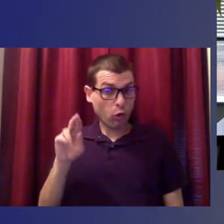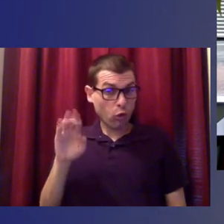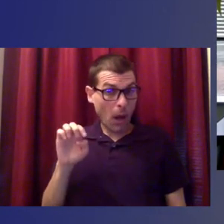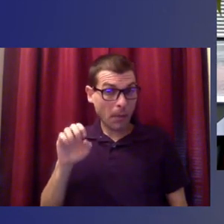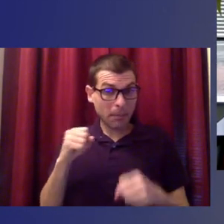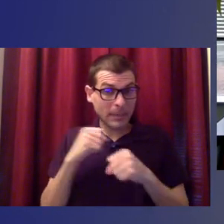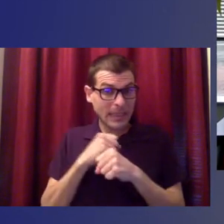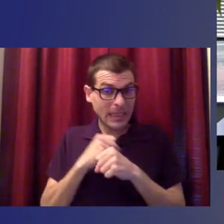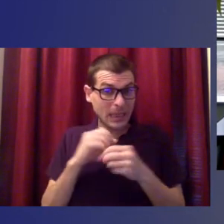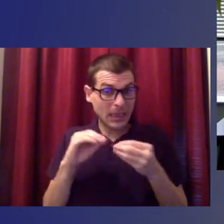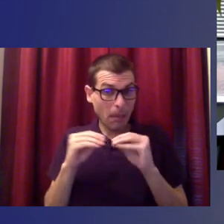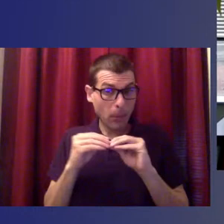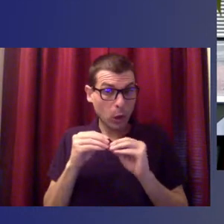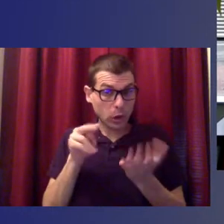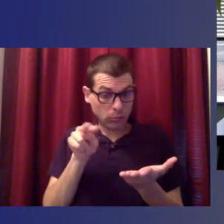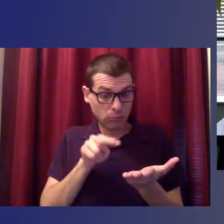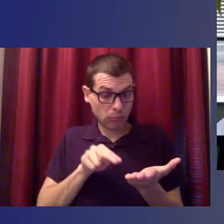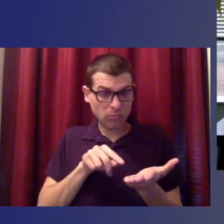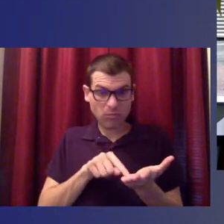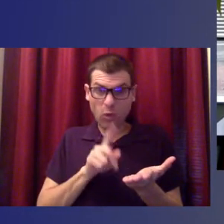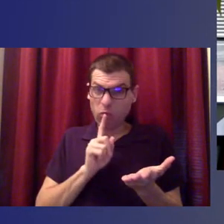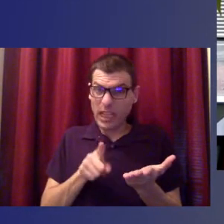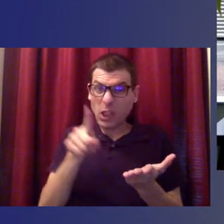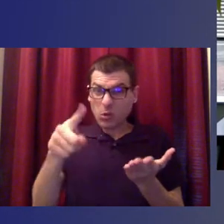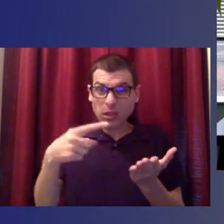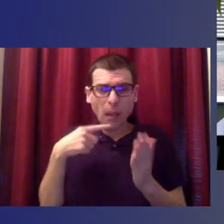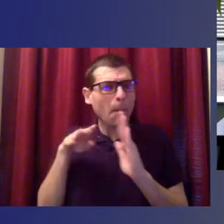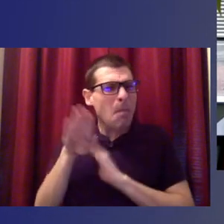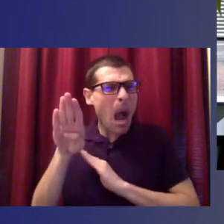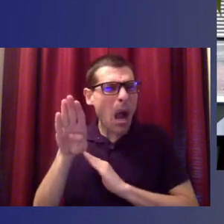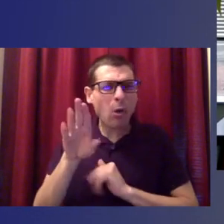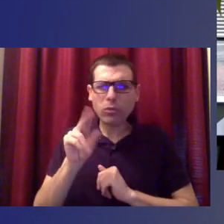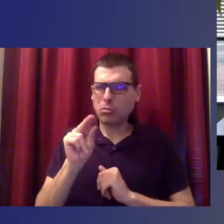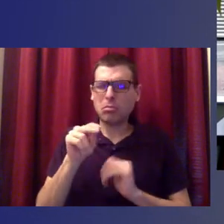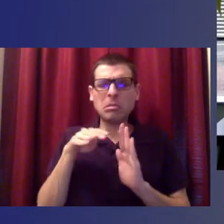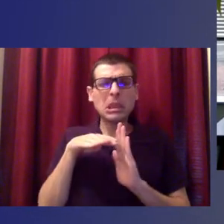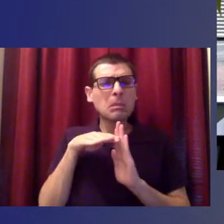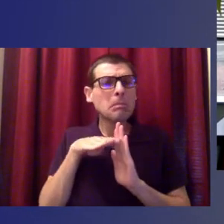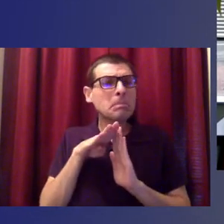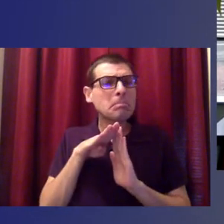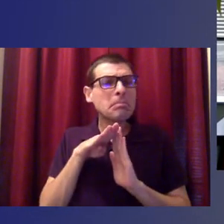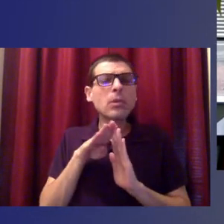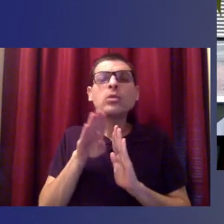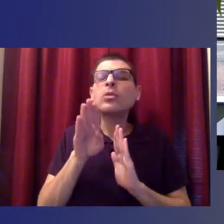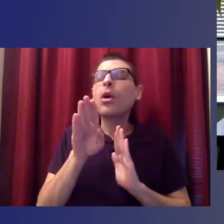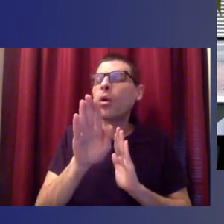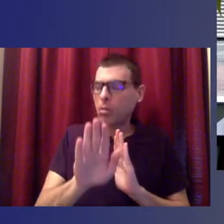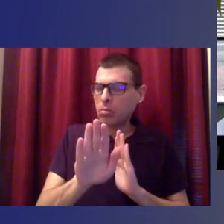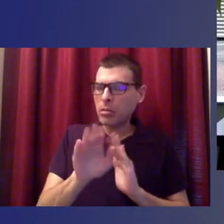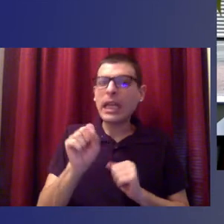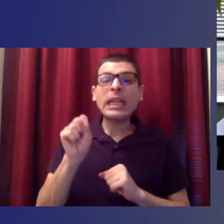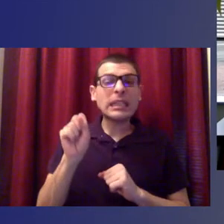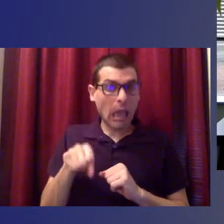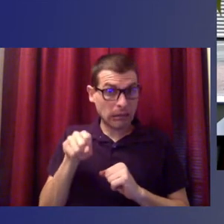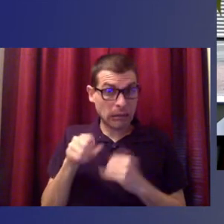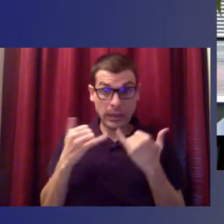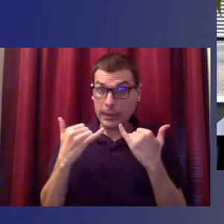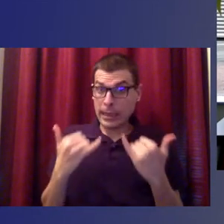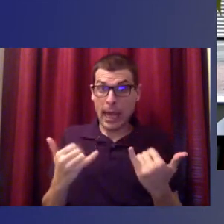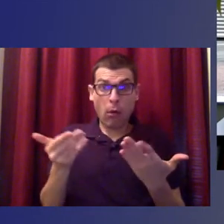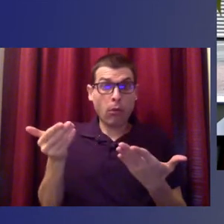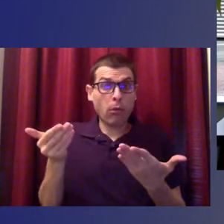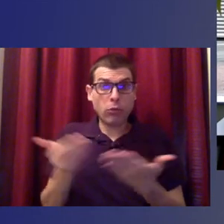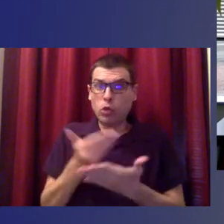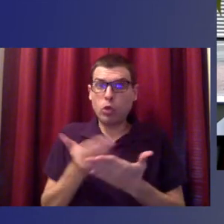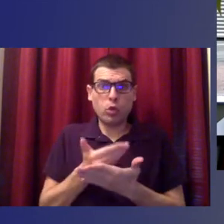huge uptick in crime. We are seeing, yes, it's true, an unprecedented level of gun violence